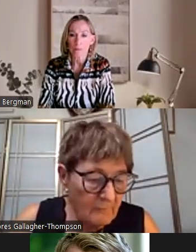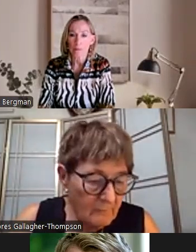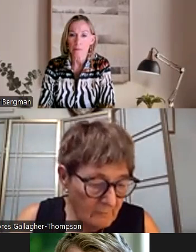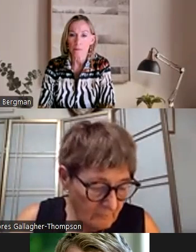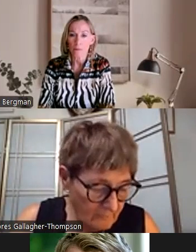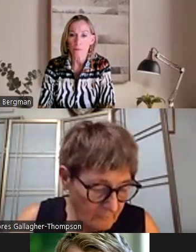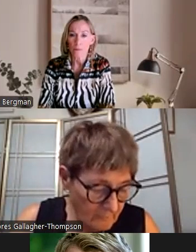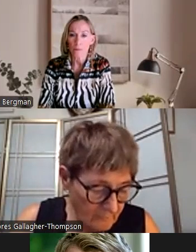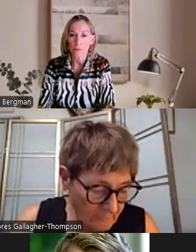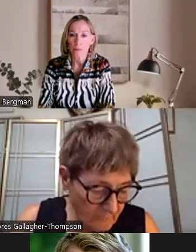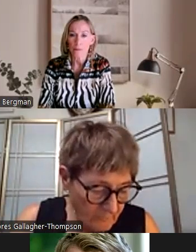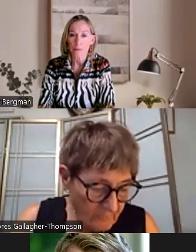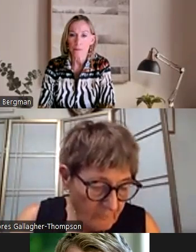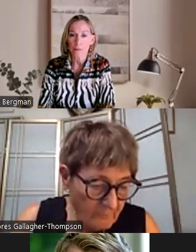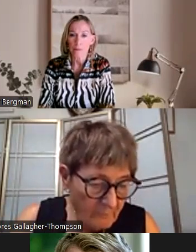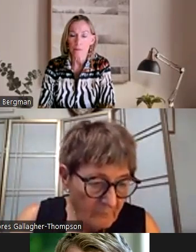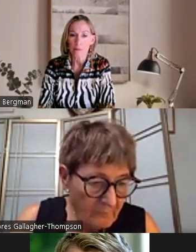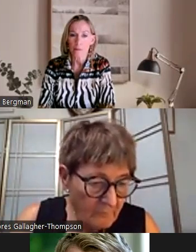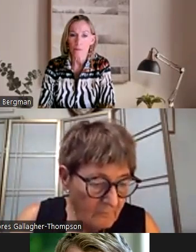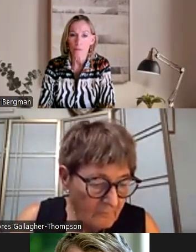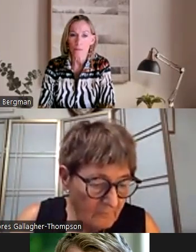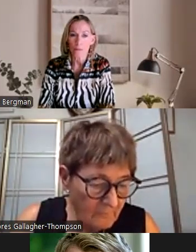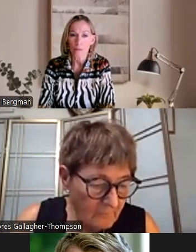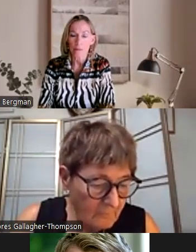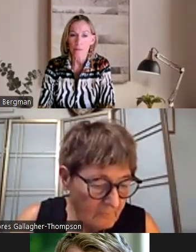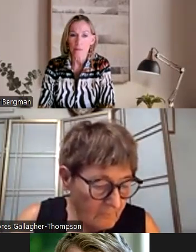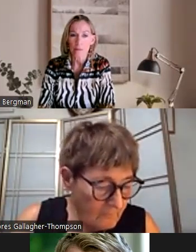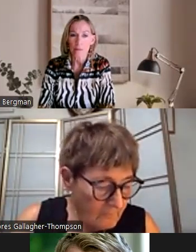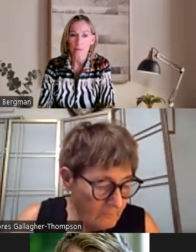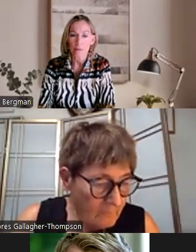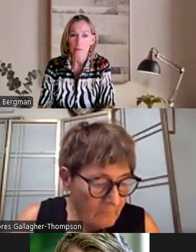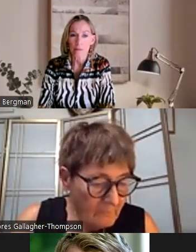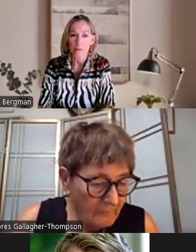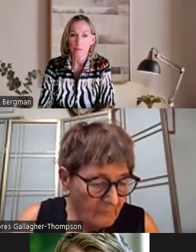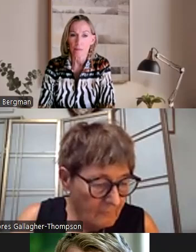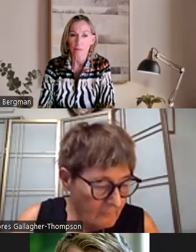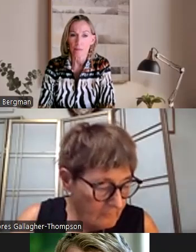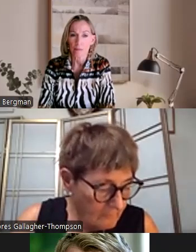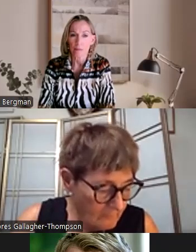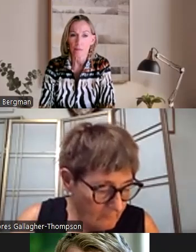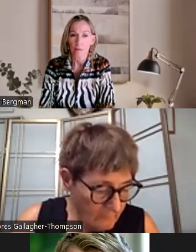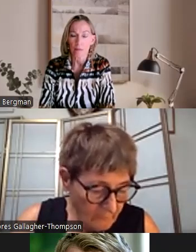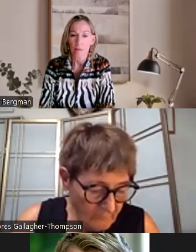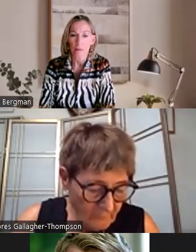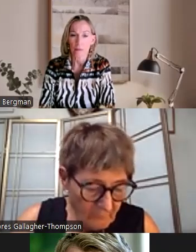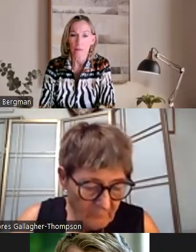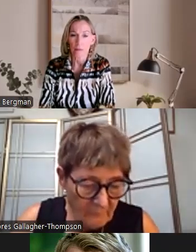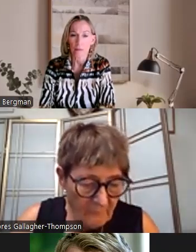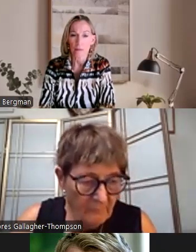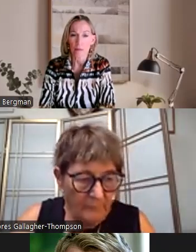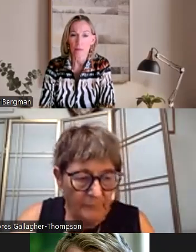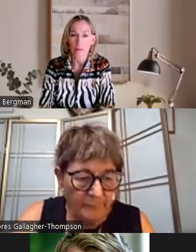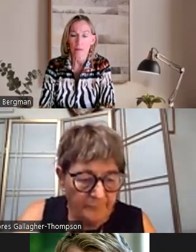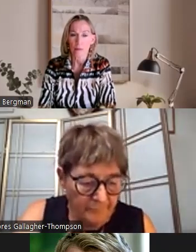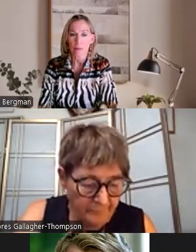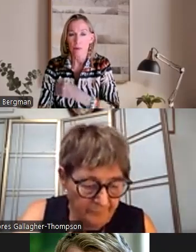We don't have a fellowship, but we have a really good clinic, and Dr. Surya Lopez and I run the clinic, and we're in